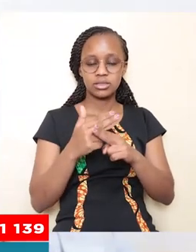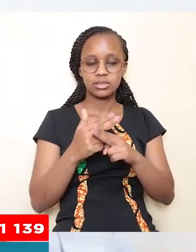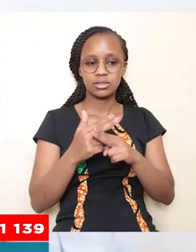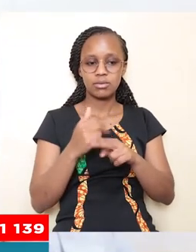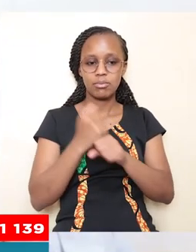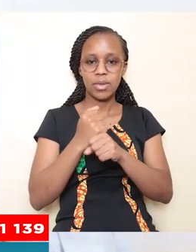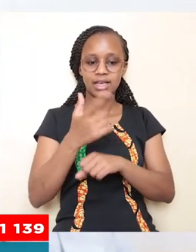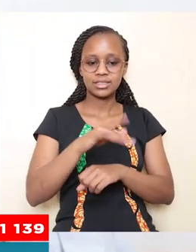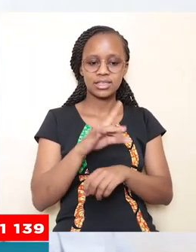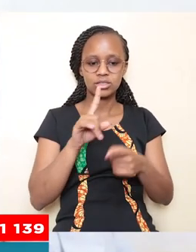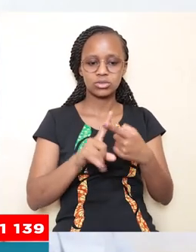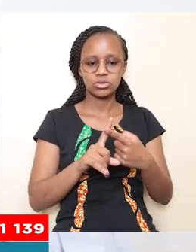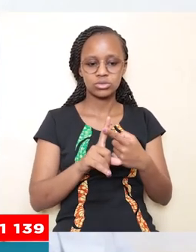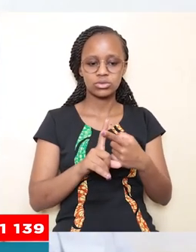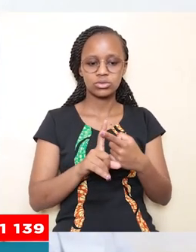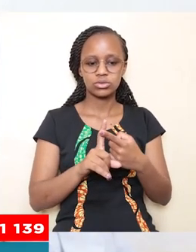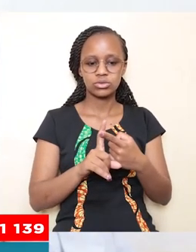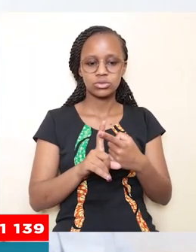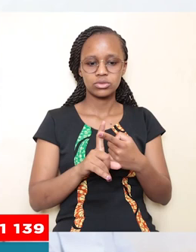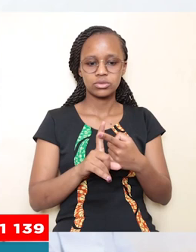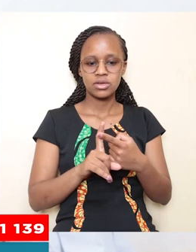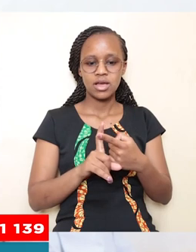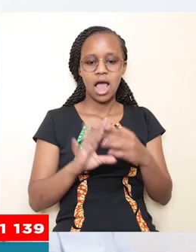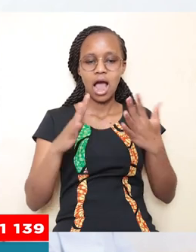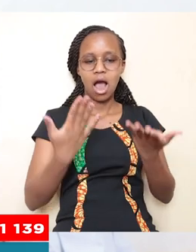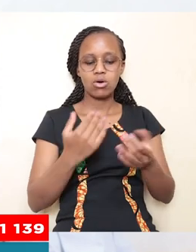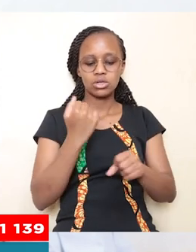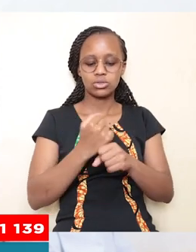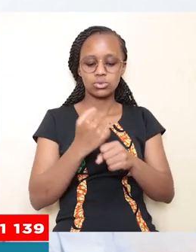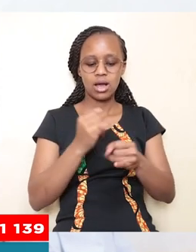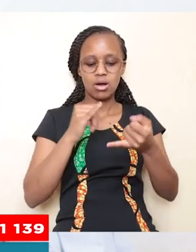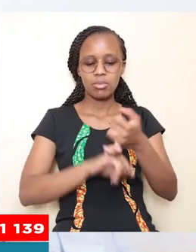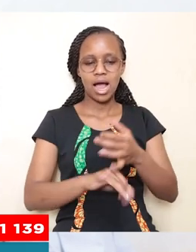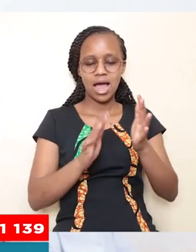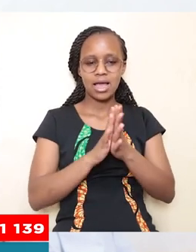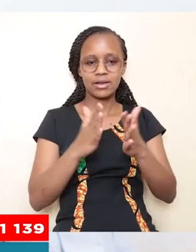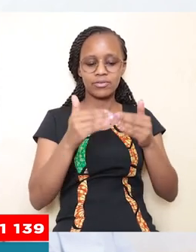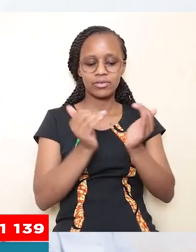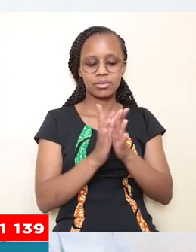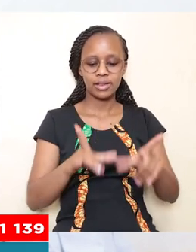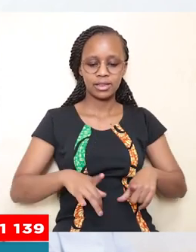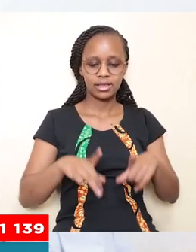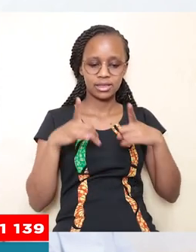to uphold the sanctity of marriage and family life.